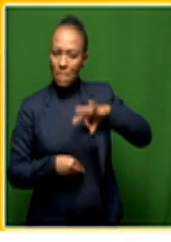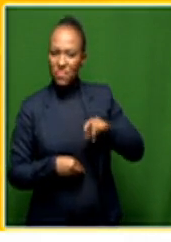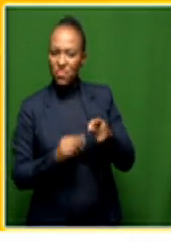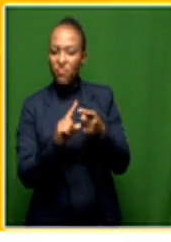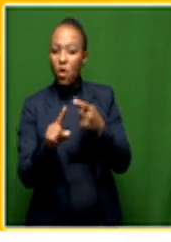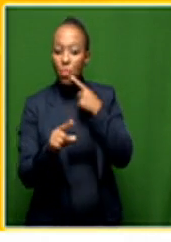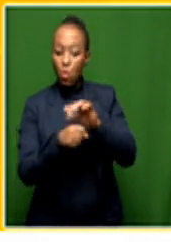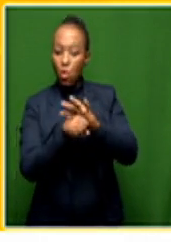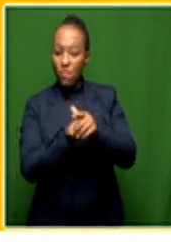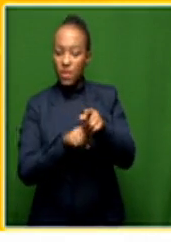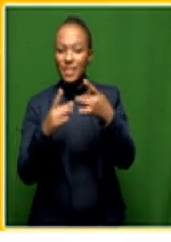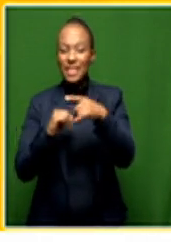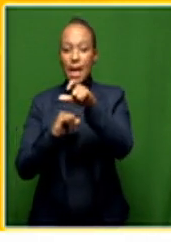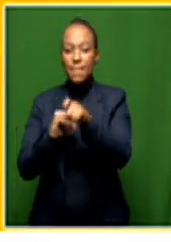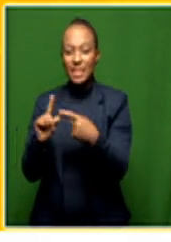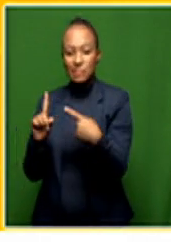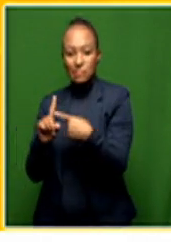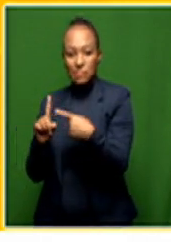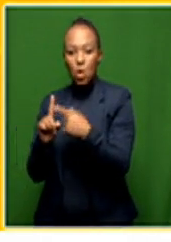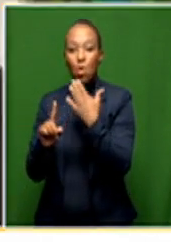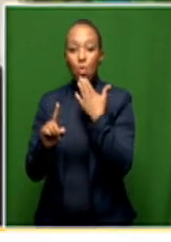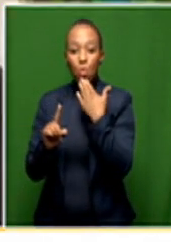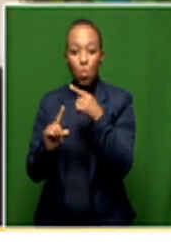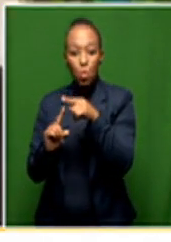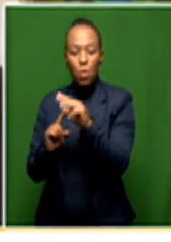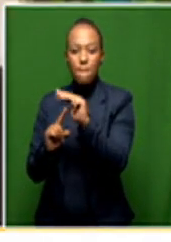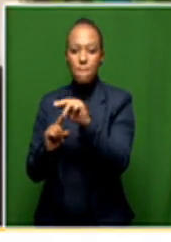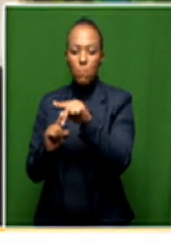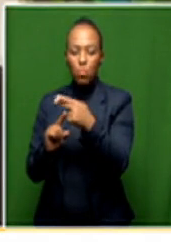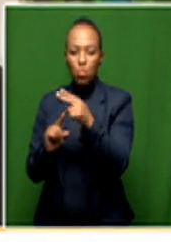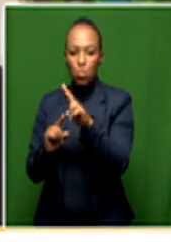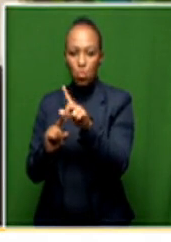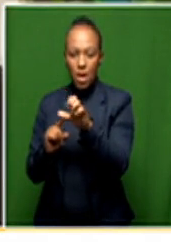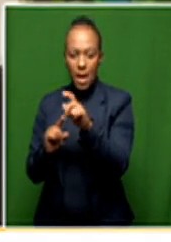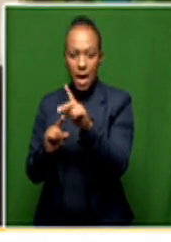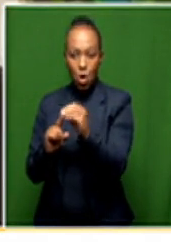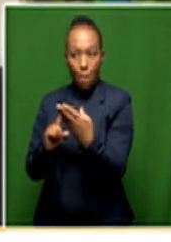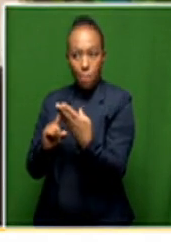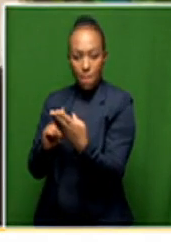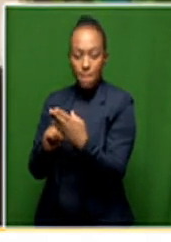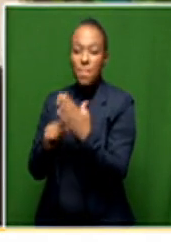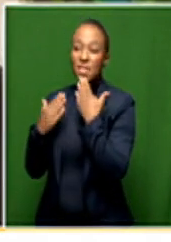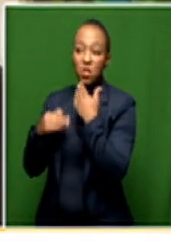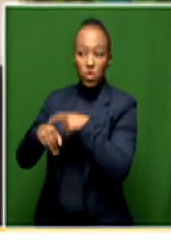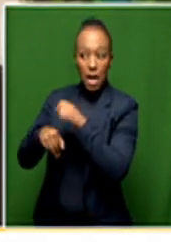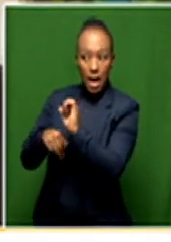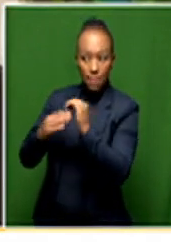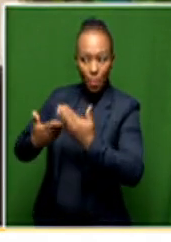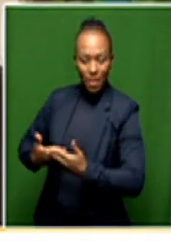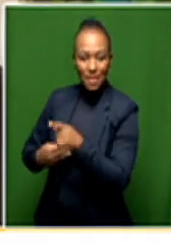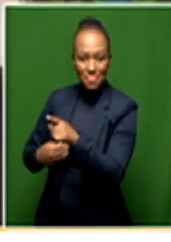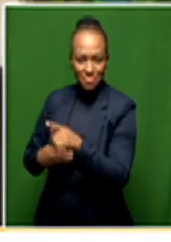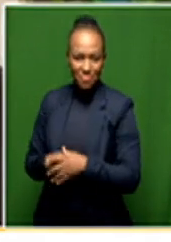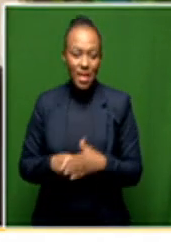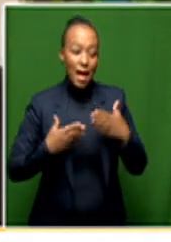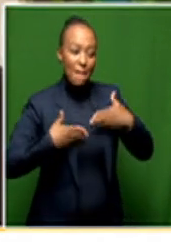And the Chairperson of Scopa, Mkhuleko Hlengwa, joins us now to talk about this. Mr. Hlengwa, welcome. Thanks so much for your time. An absolute